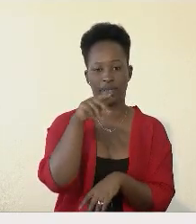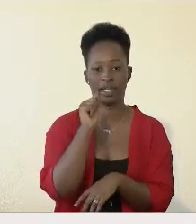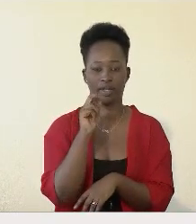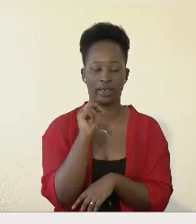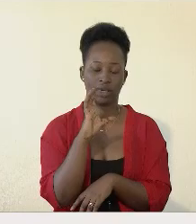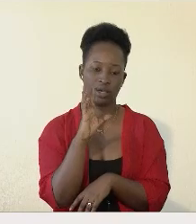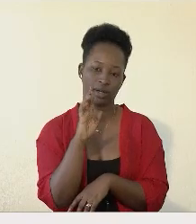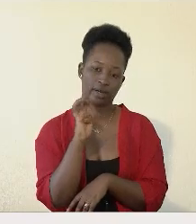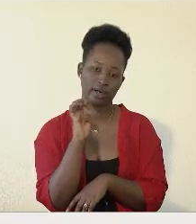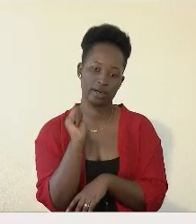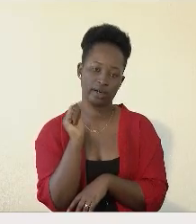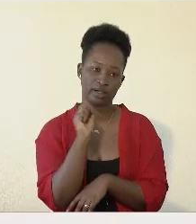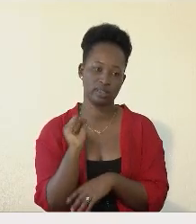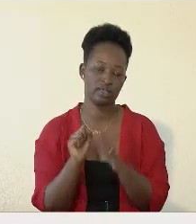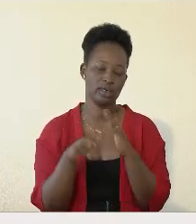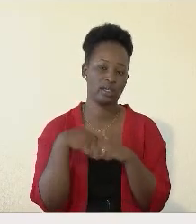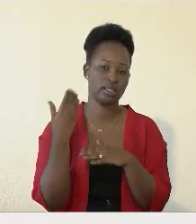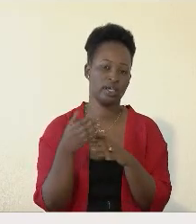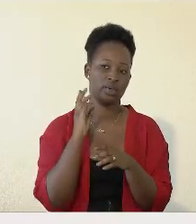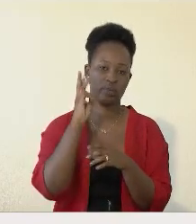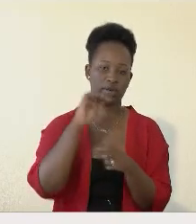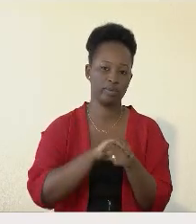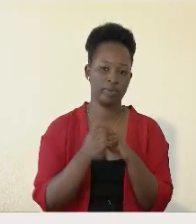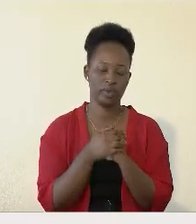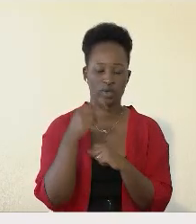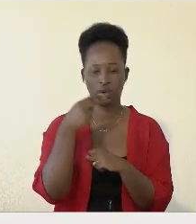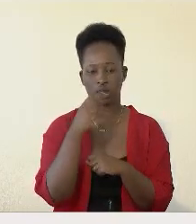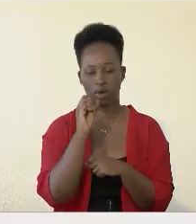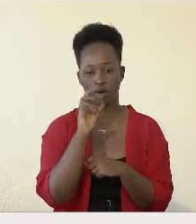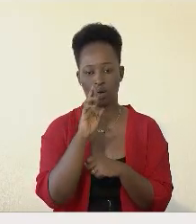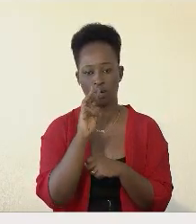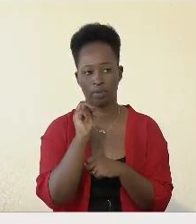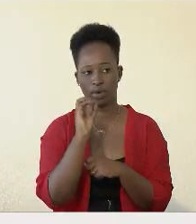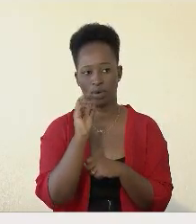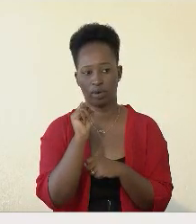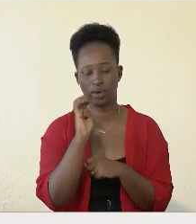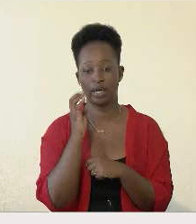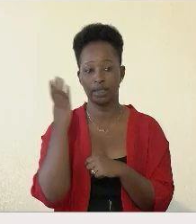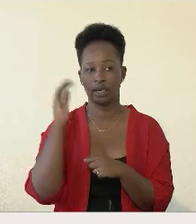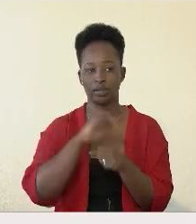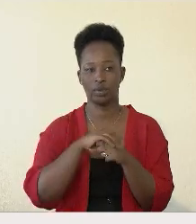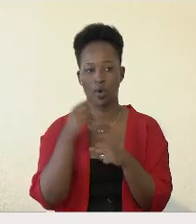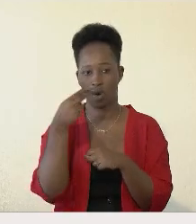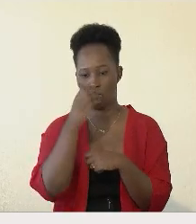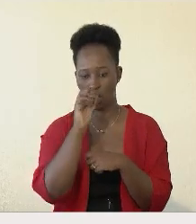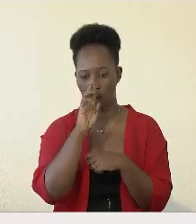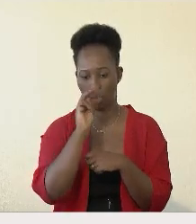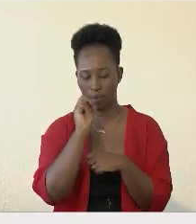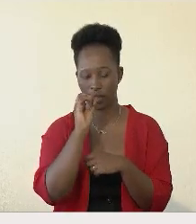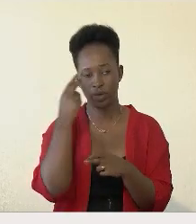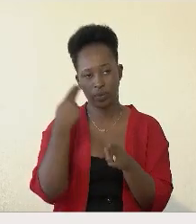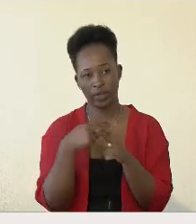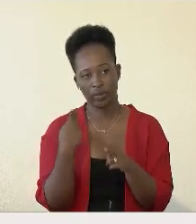pancreas, now what will happen? It will produce a hormone, and that hormone, I said it is called, the hormone is called